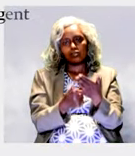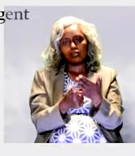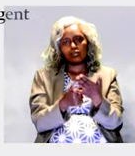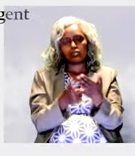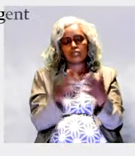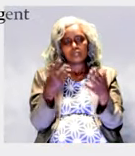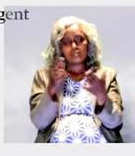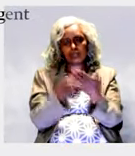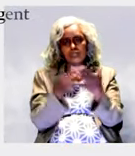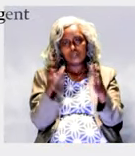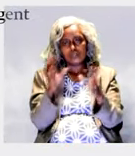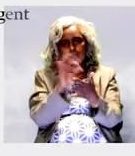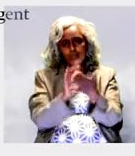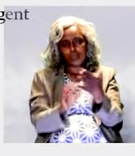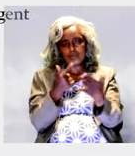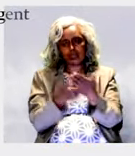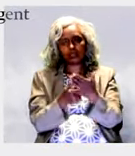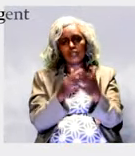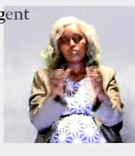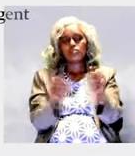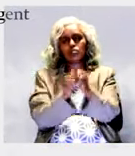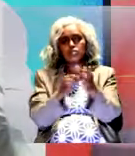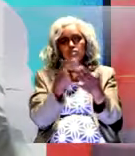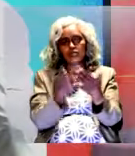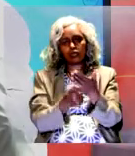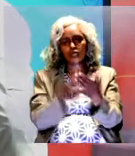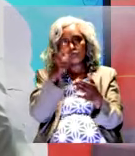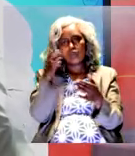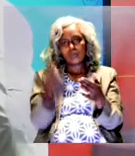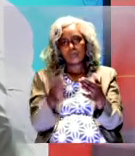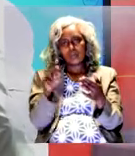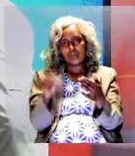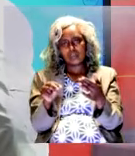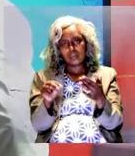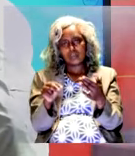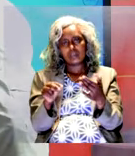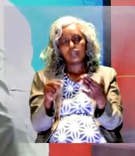in this form. The terms of this sequence are 1 over n.